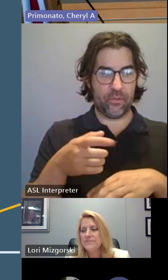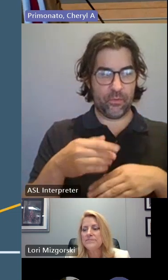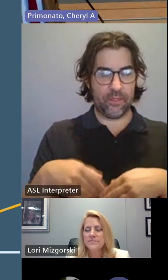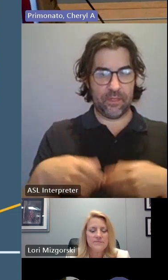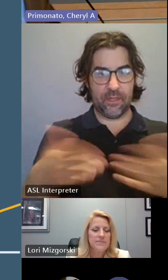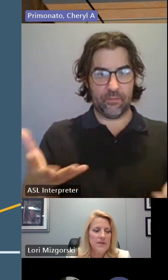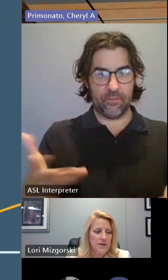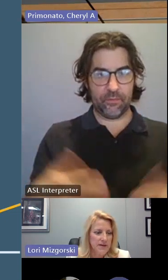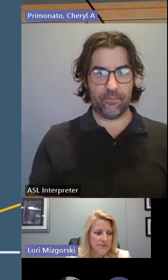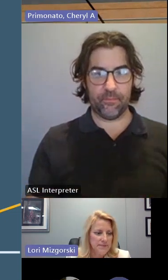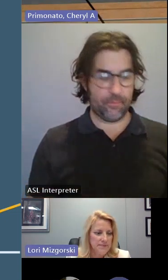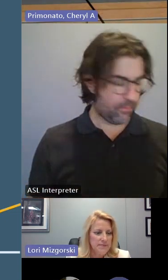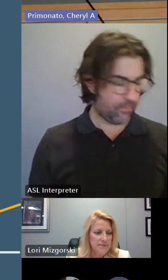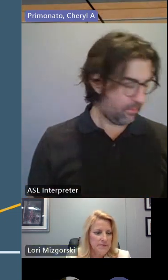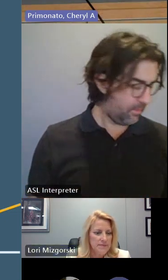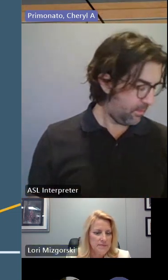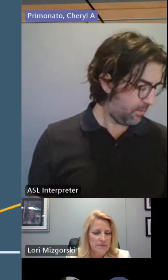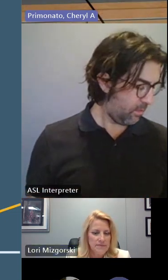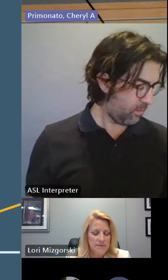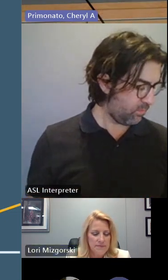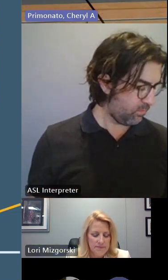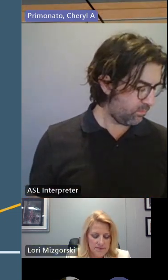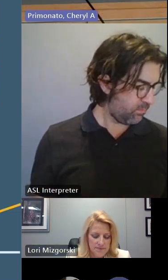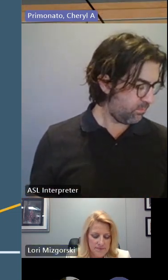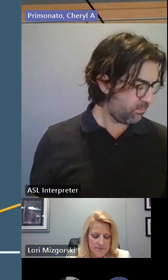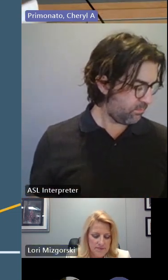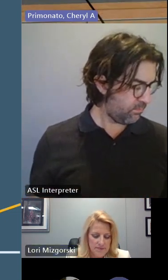So. Okay. It's not today.